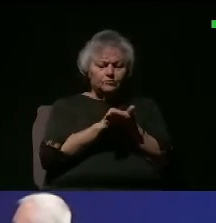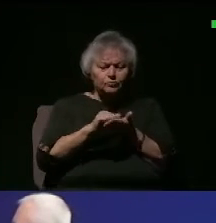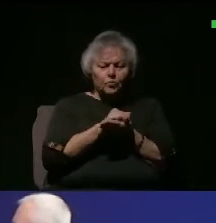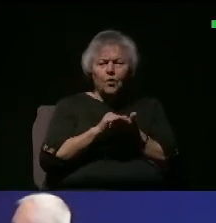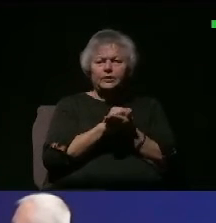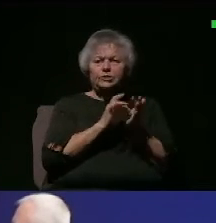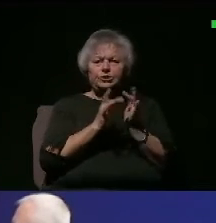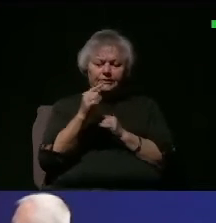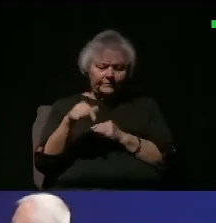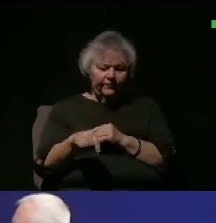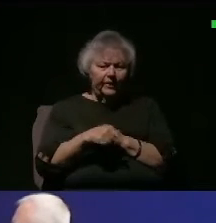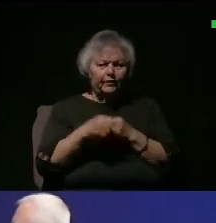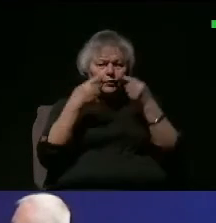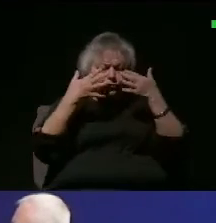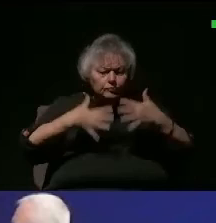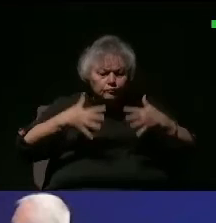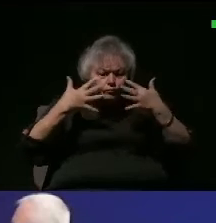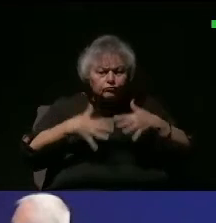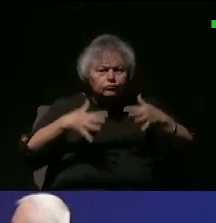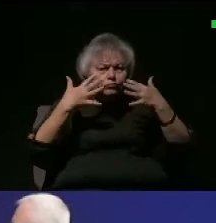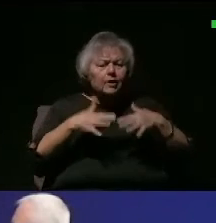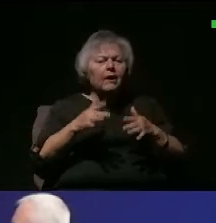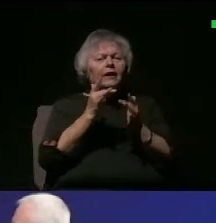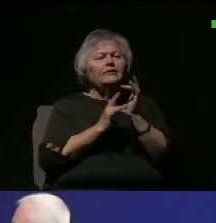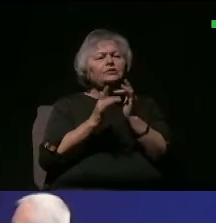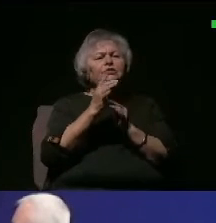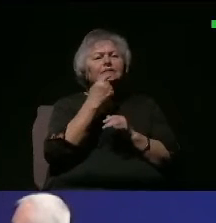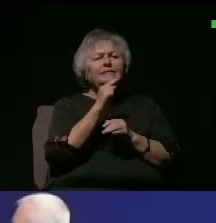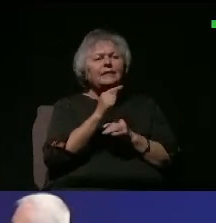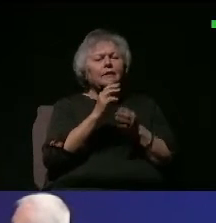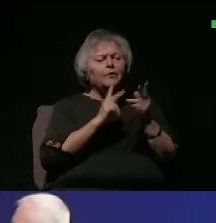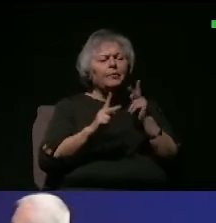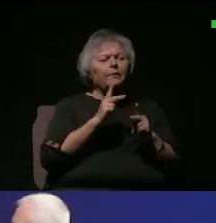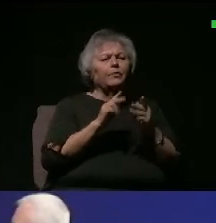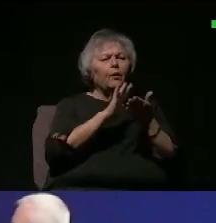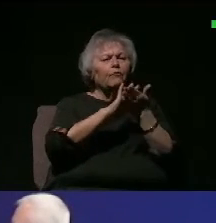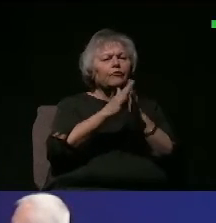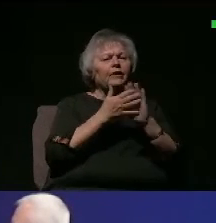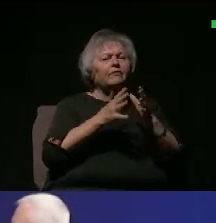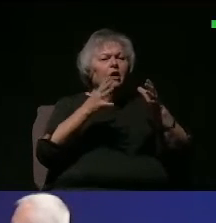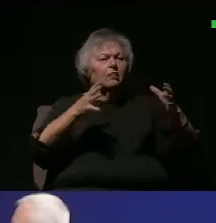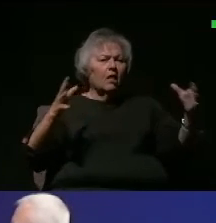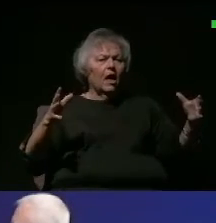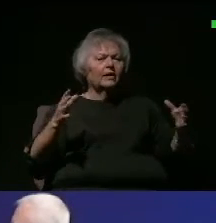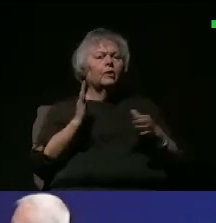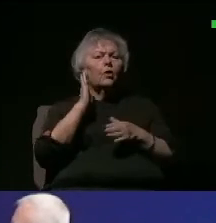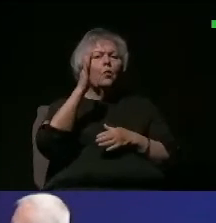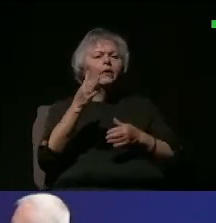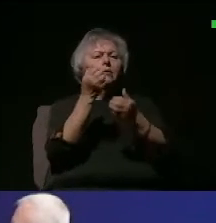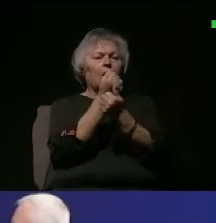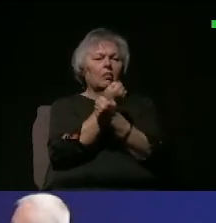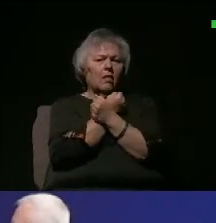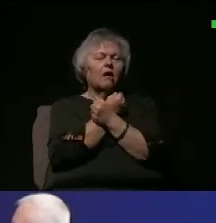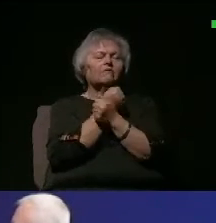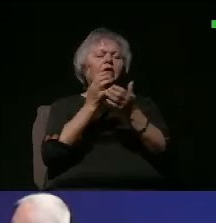says, those who've been forgiven much will love much. I think sometimes we forget that we've been forgiven much, and